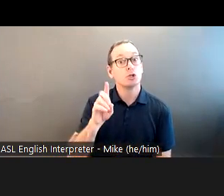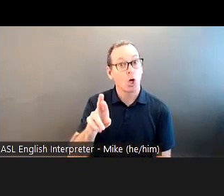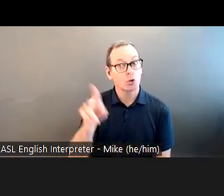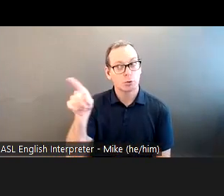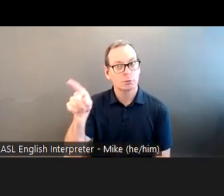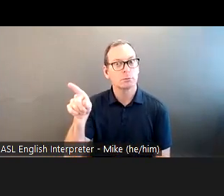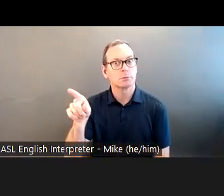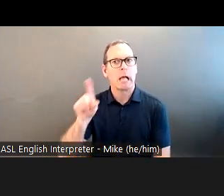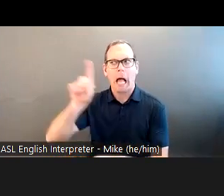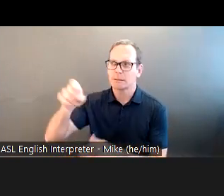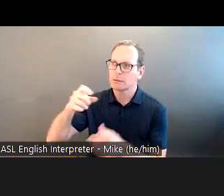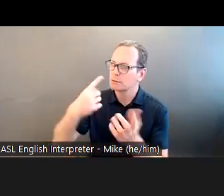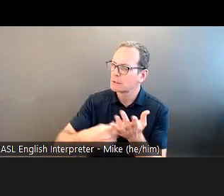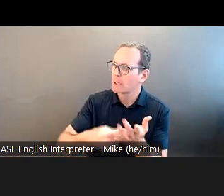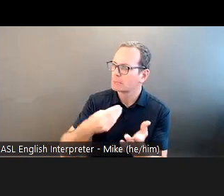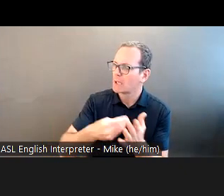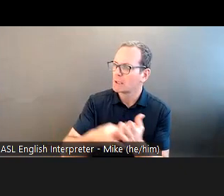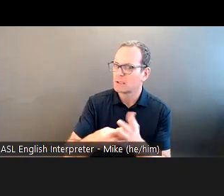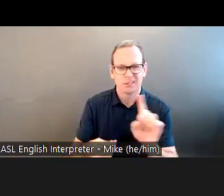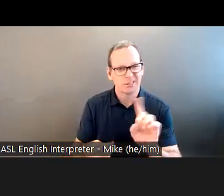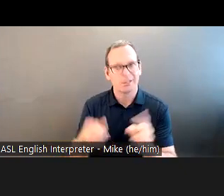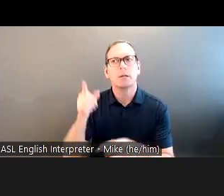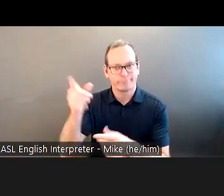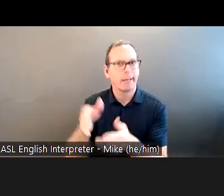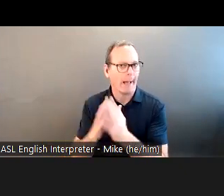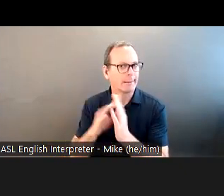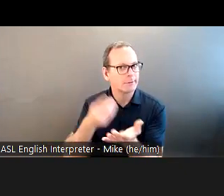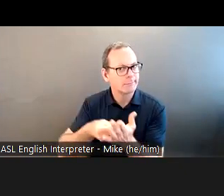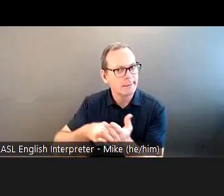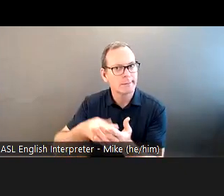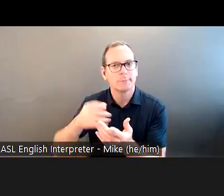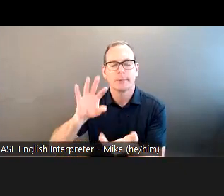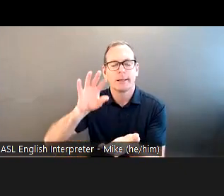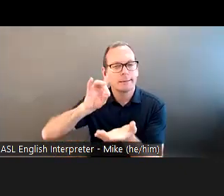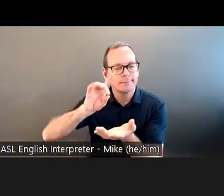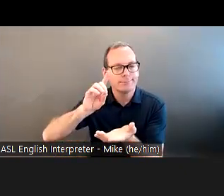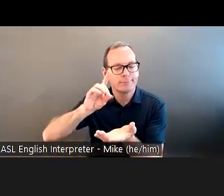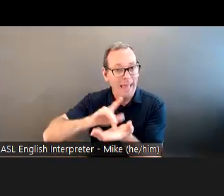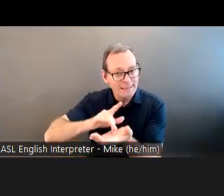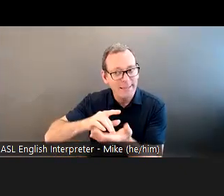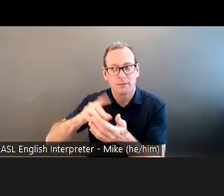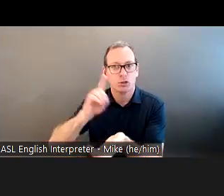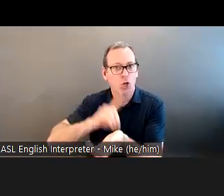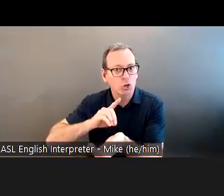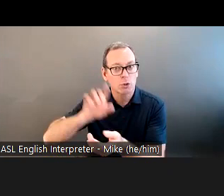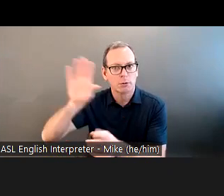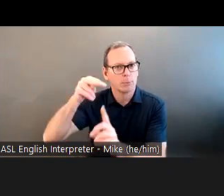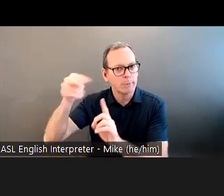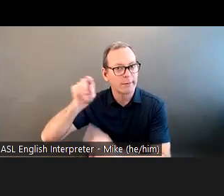and about medical. So although mental status may become part of it, the doctor's